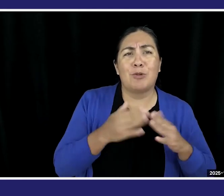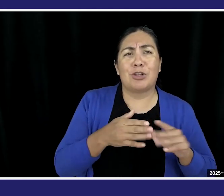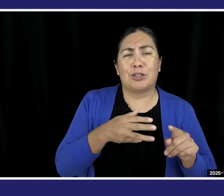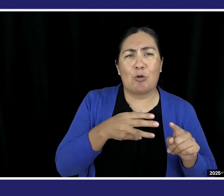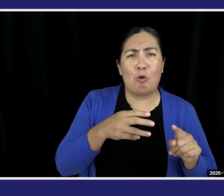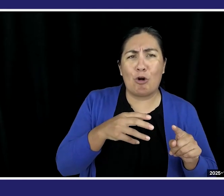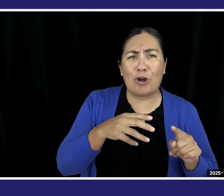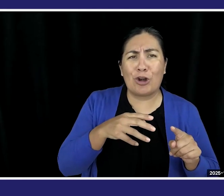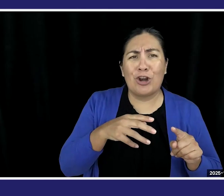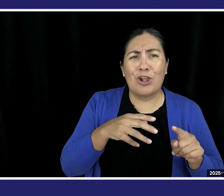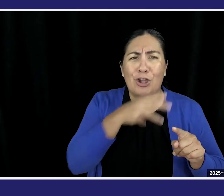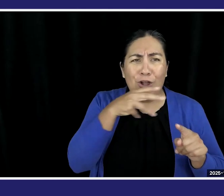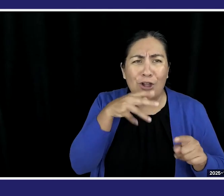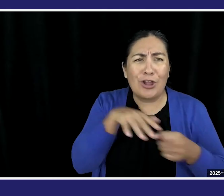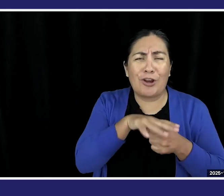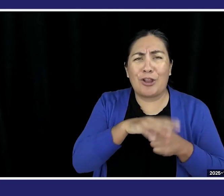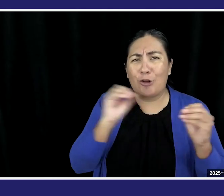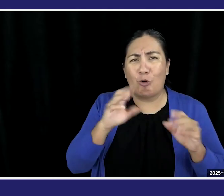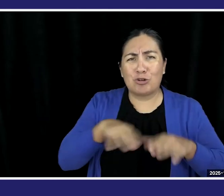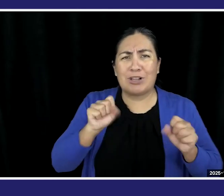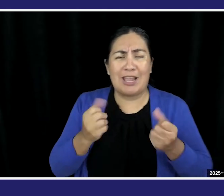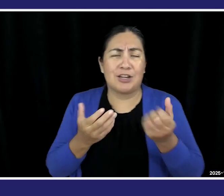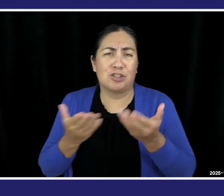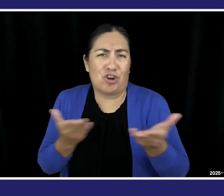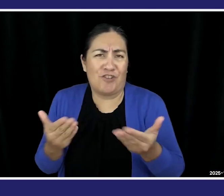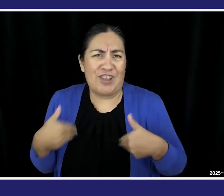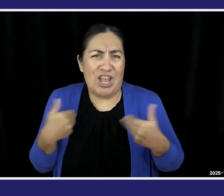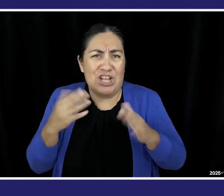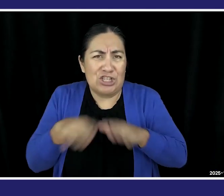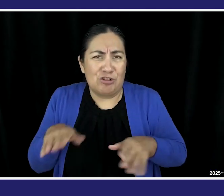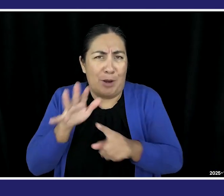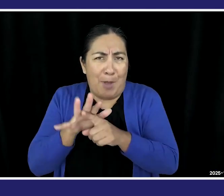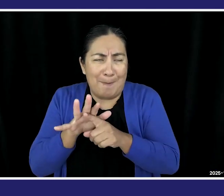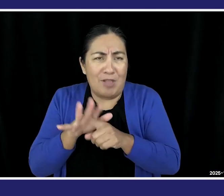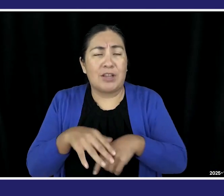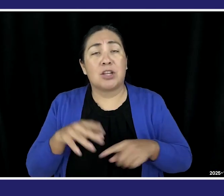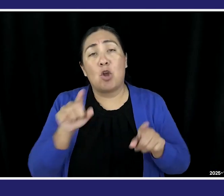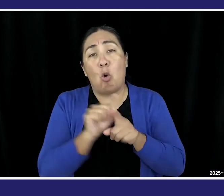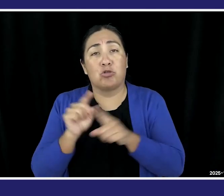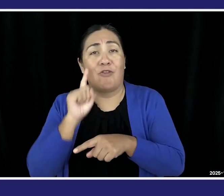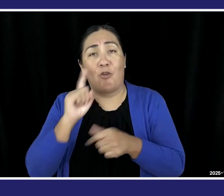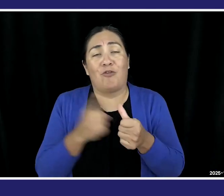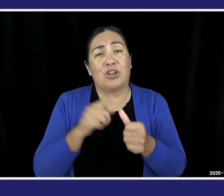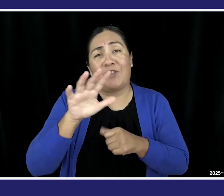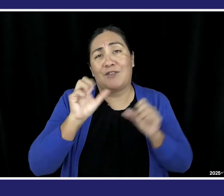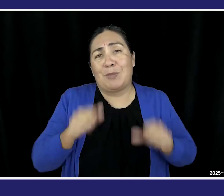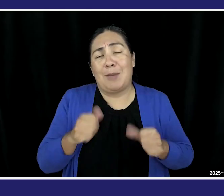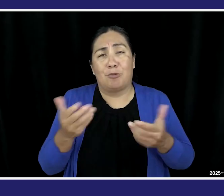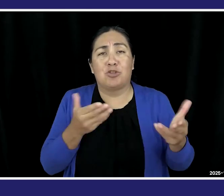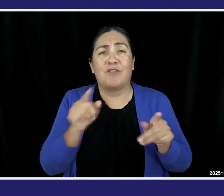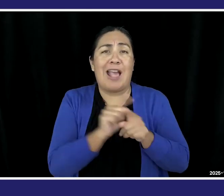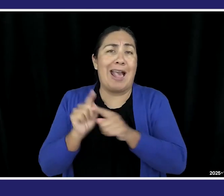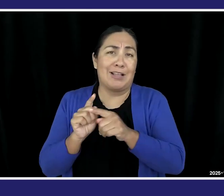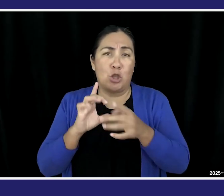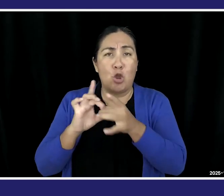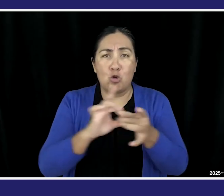serve the young children population, and also for First Fives to be able to serve as coordinating